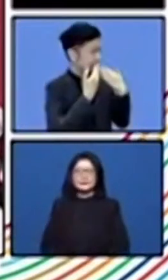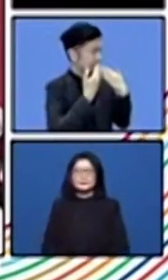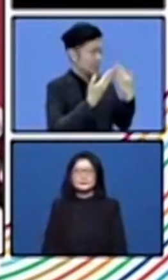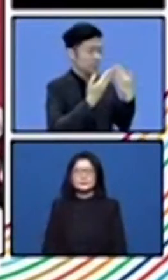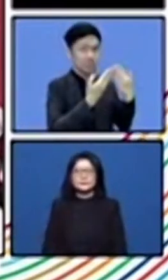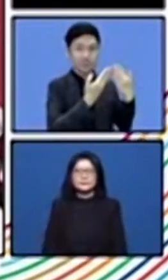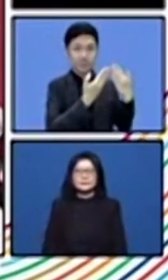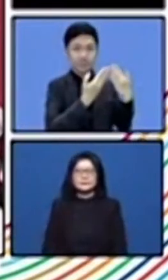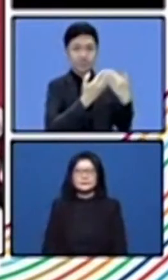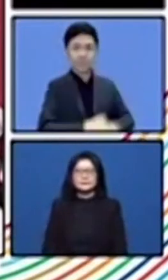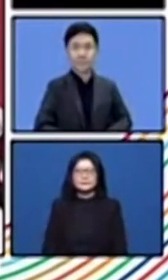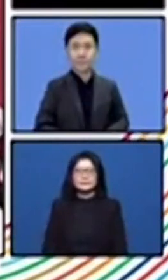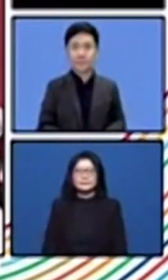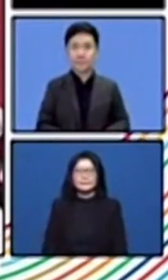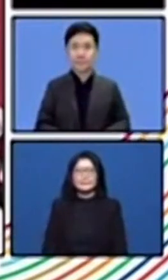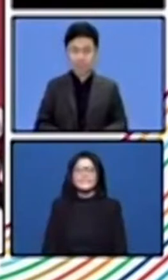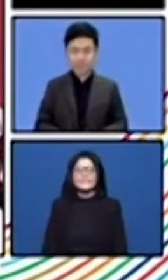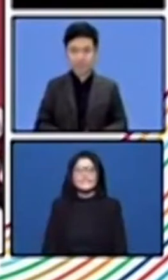man